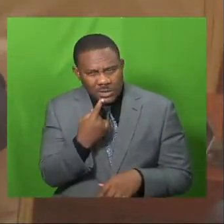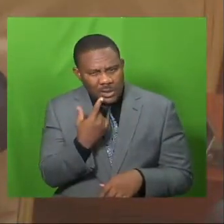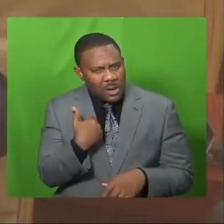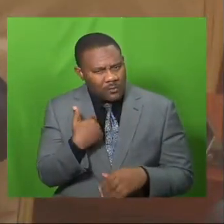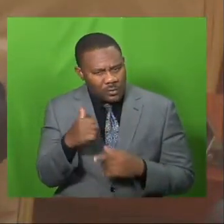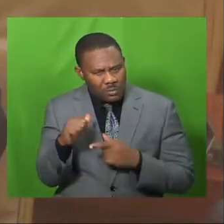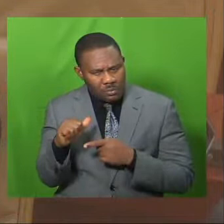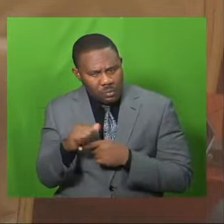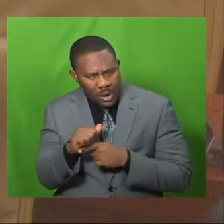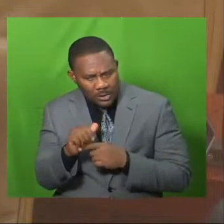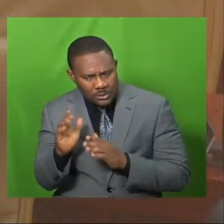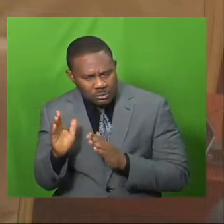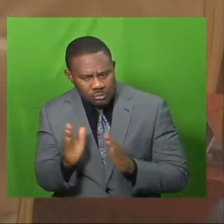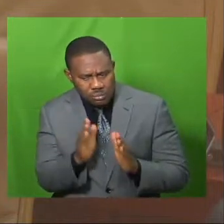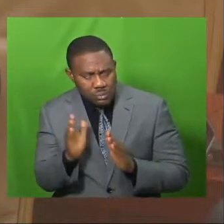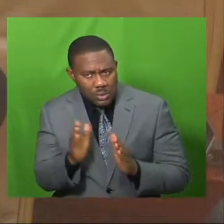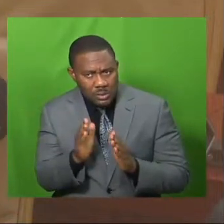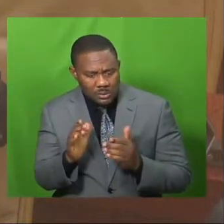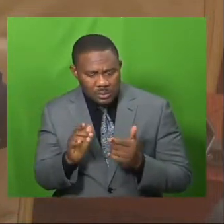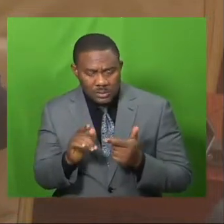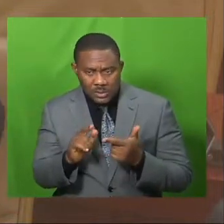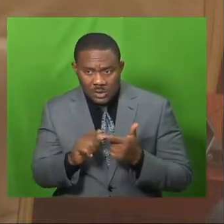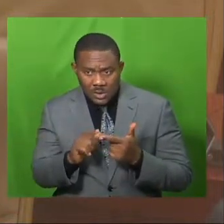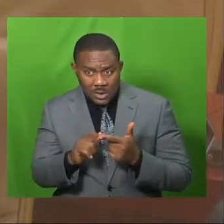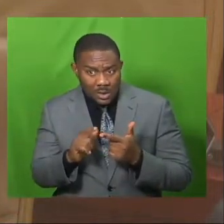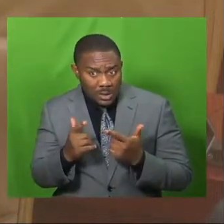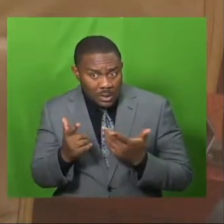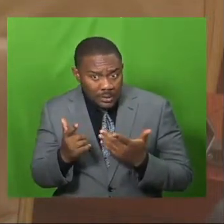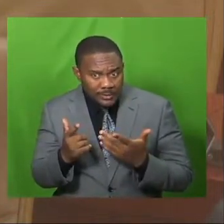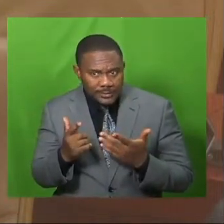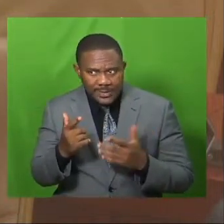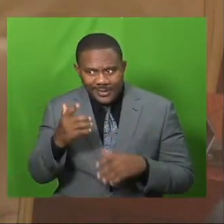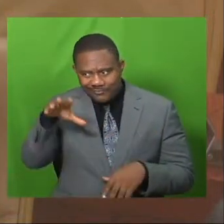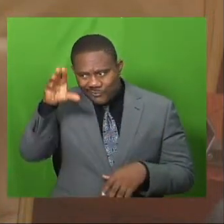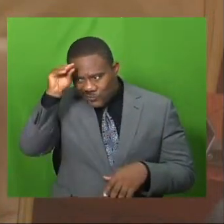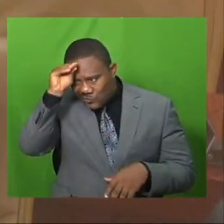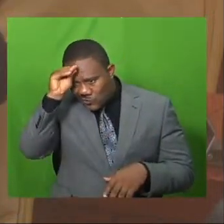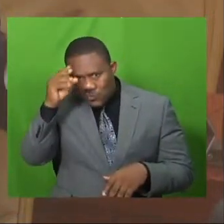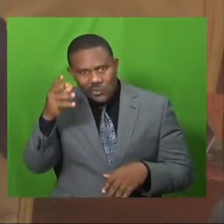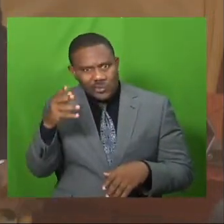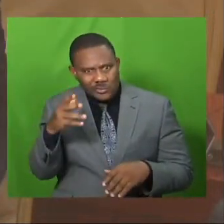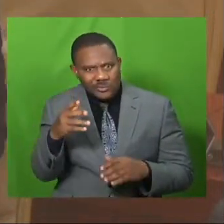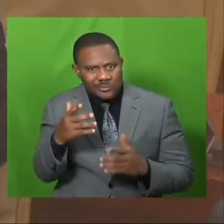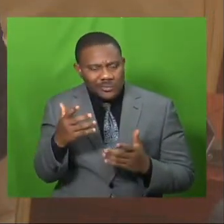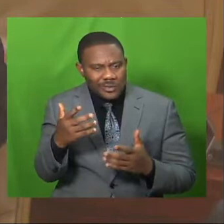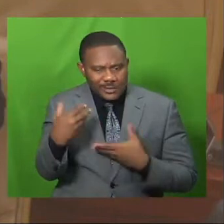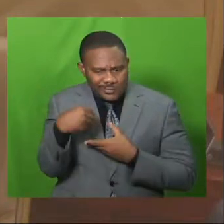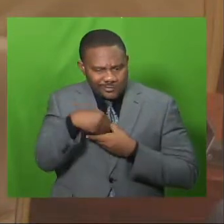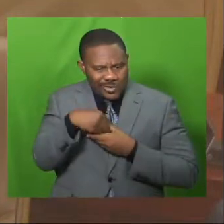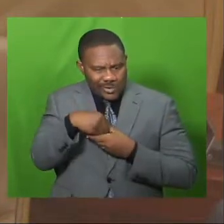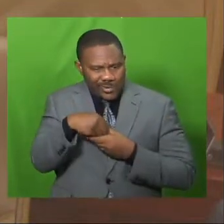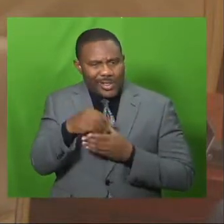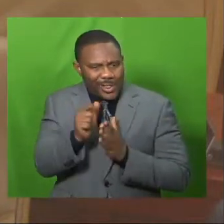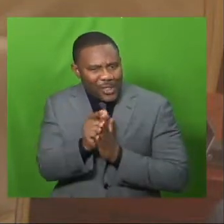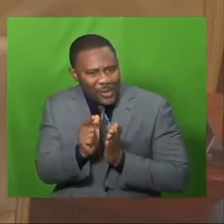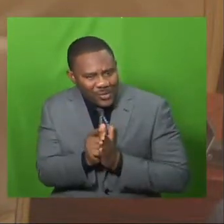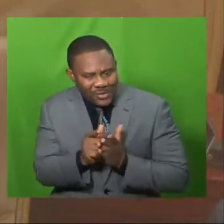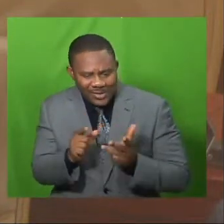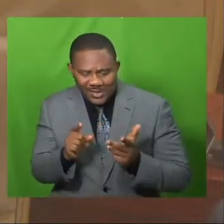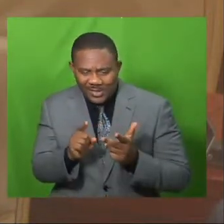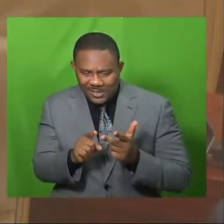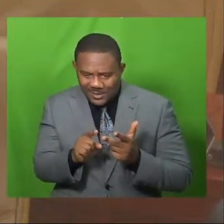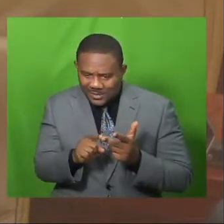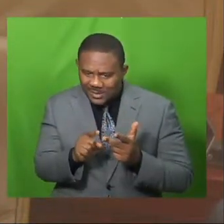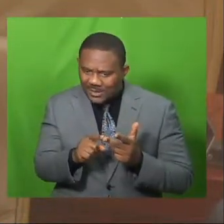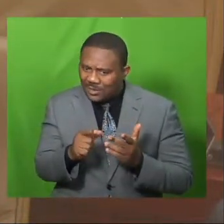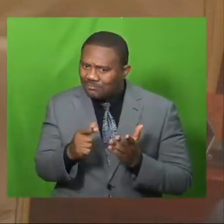practice and conventions, as well as our rules and the Constitution. Mr. Speaker,